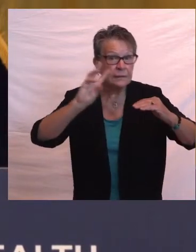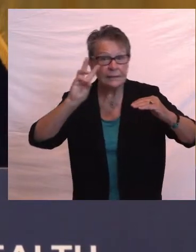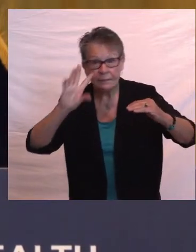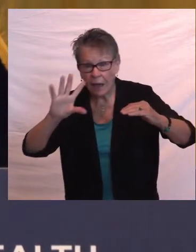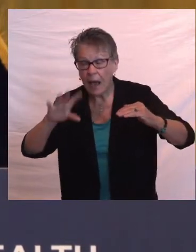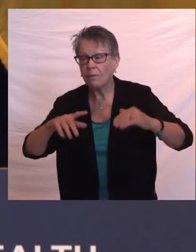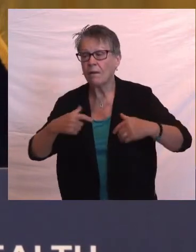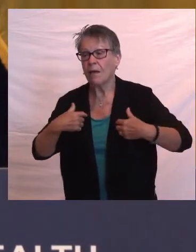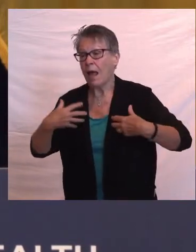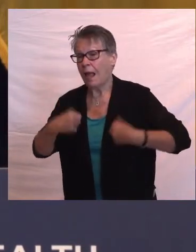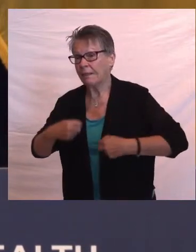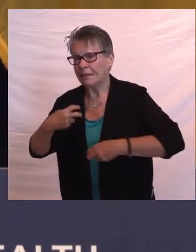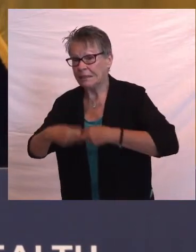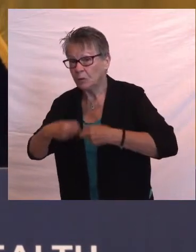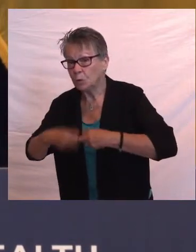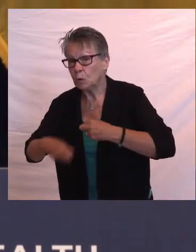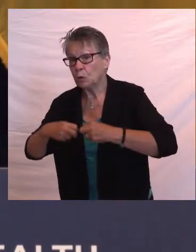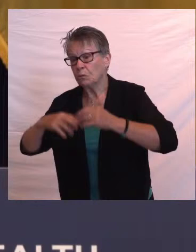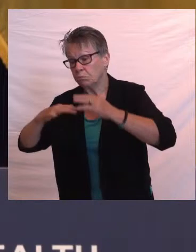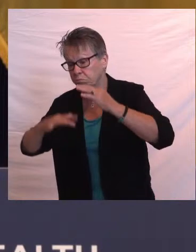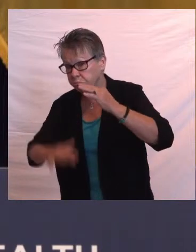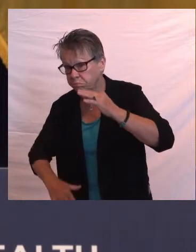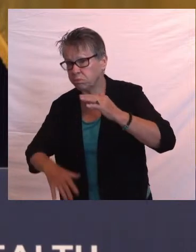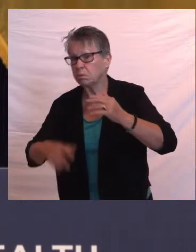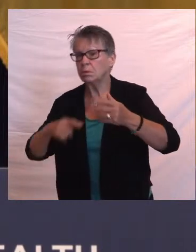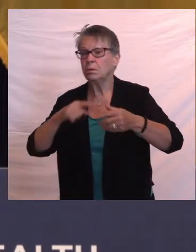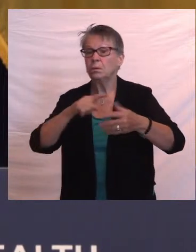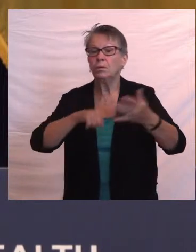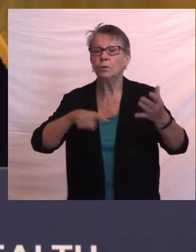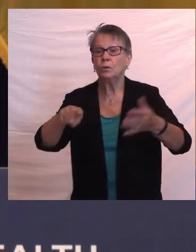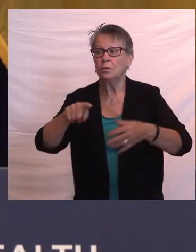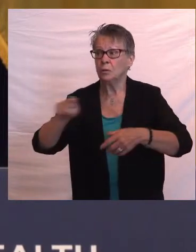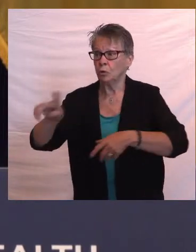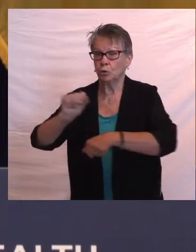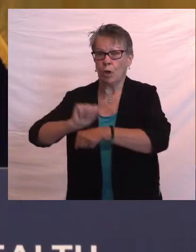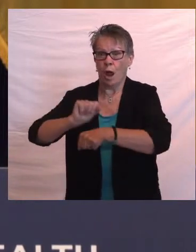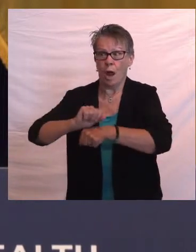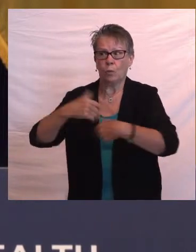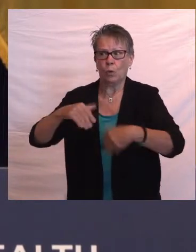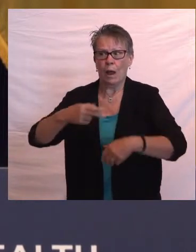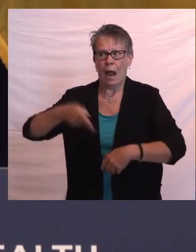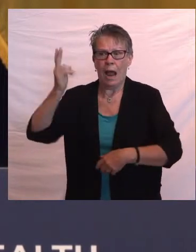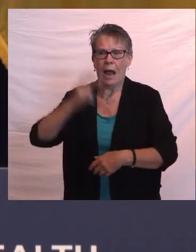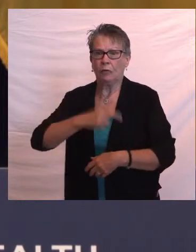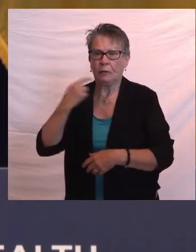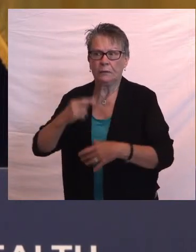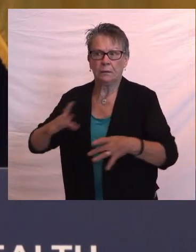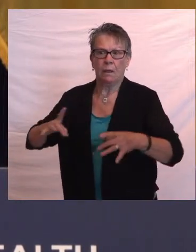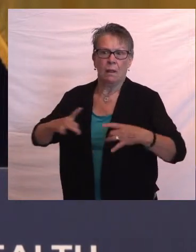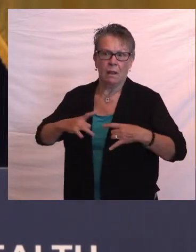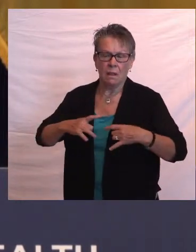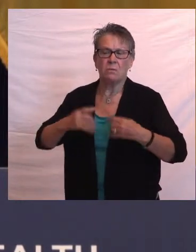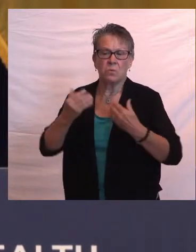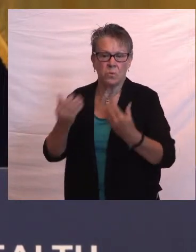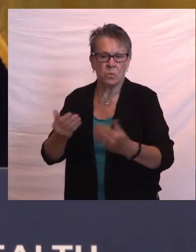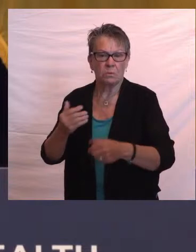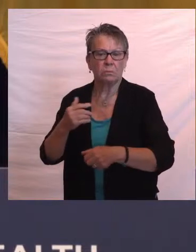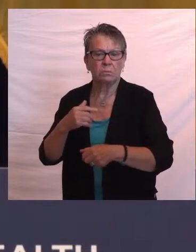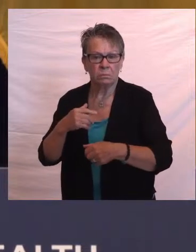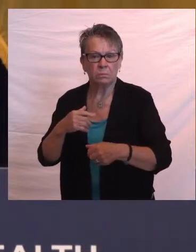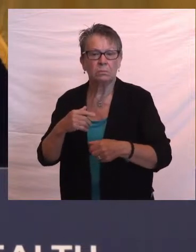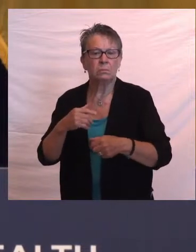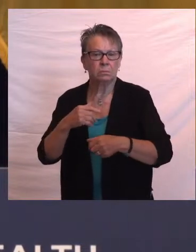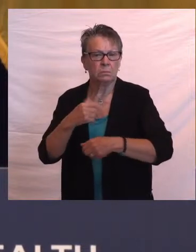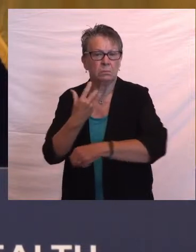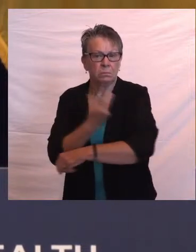makes you eligible, get out there and get it. We'll monitor that like a hawk in terms of making sure we've got the supplies as